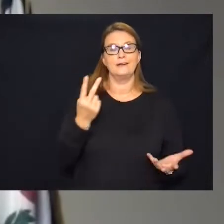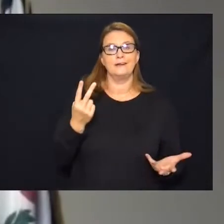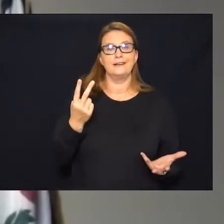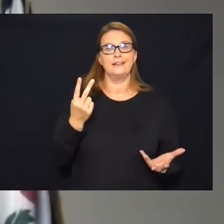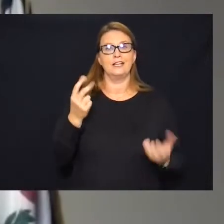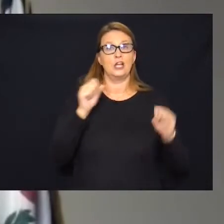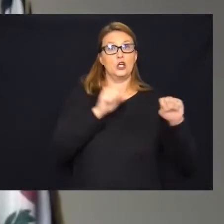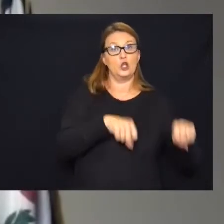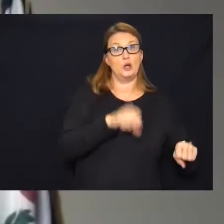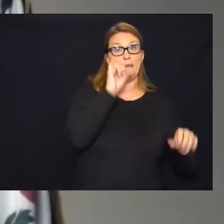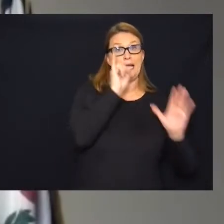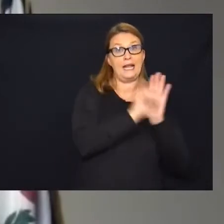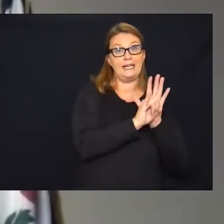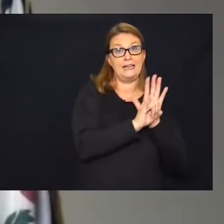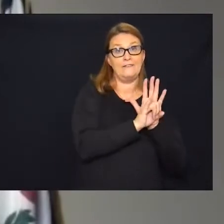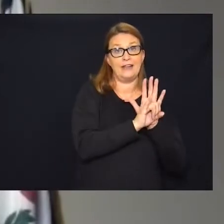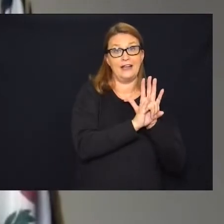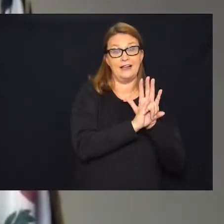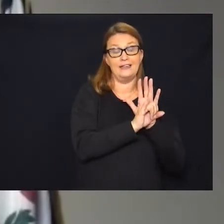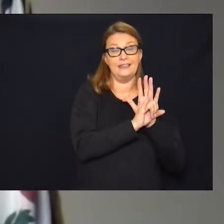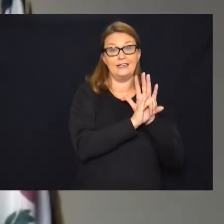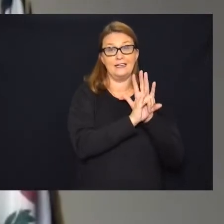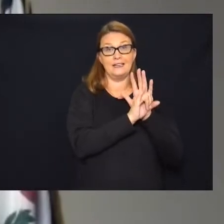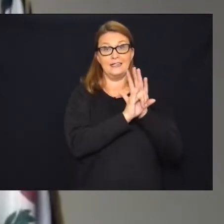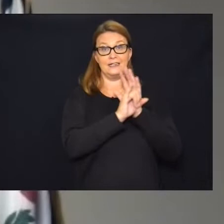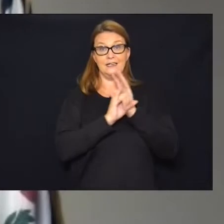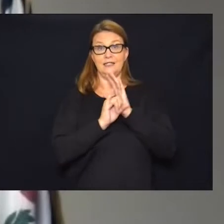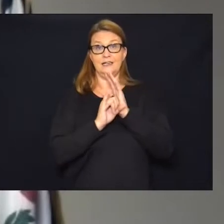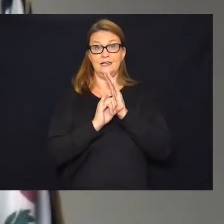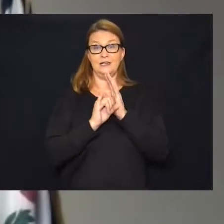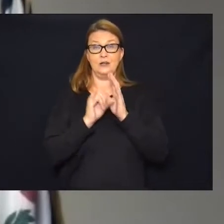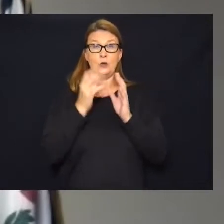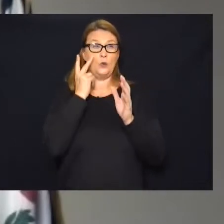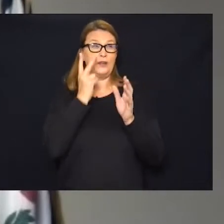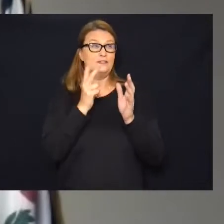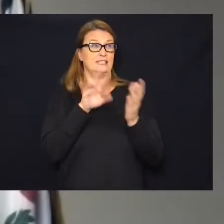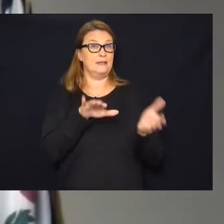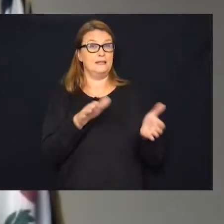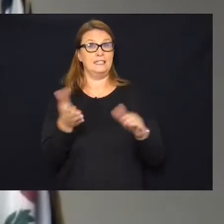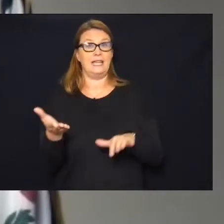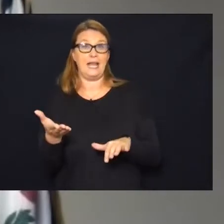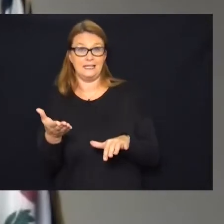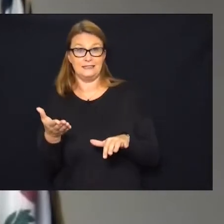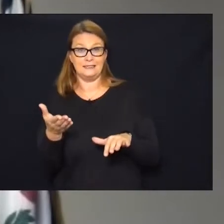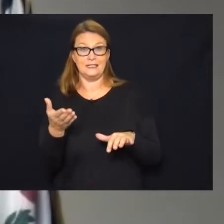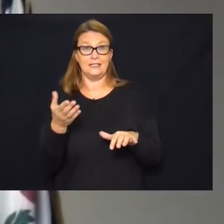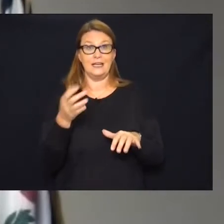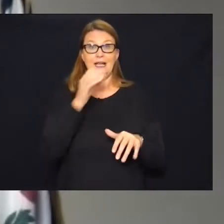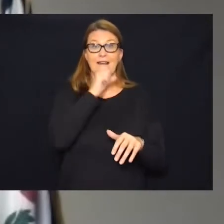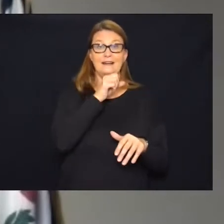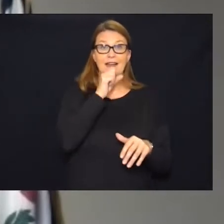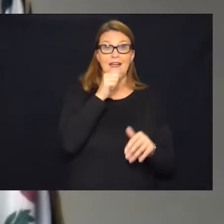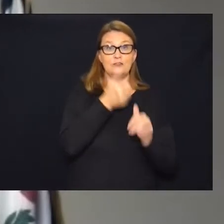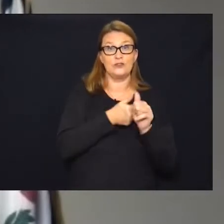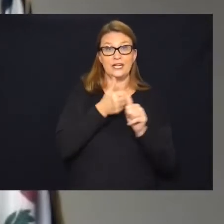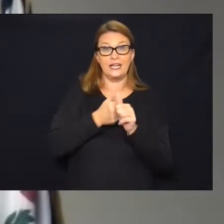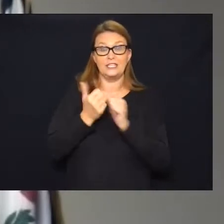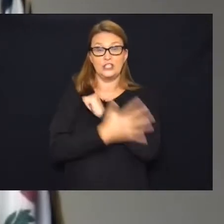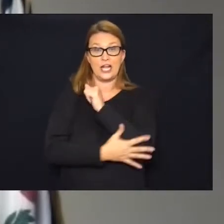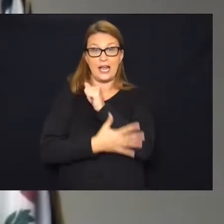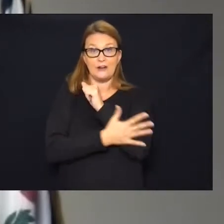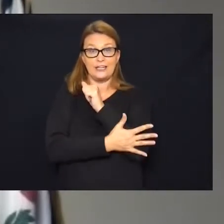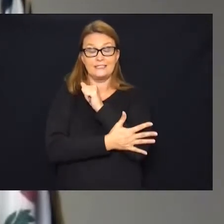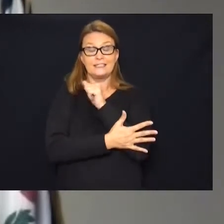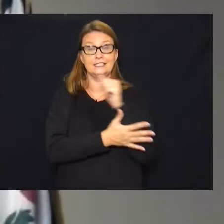could be identified. The governor reads deaths by age for counties. So many